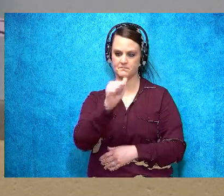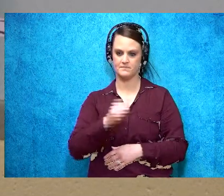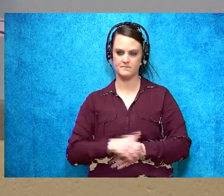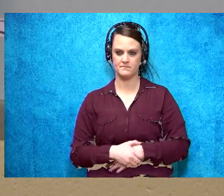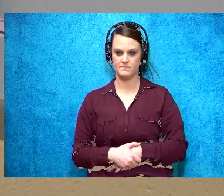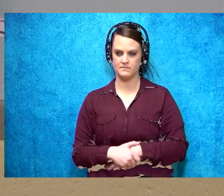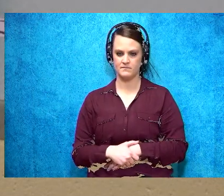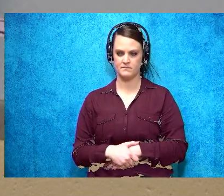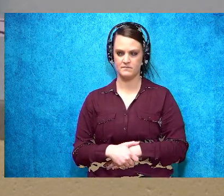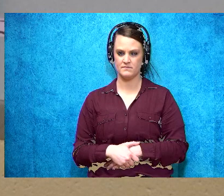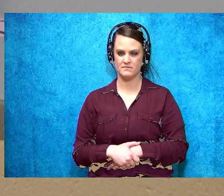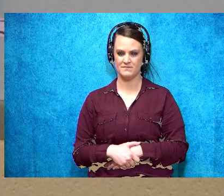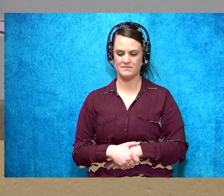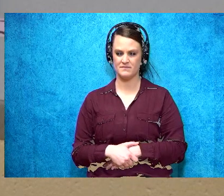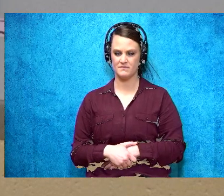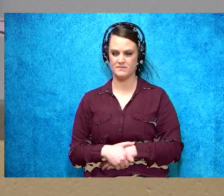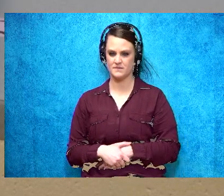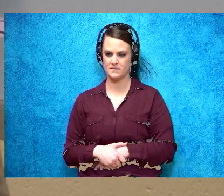anything.